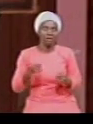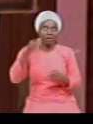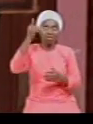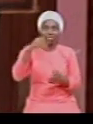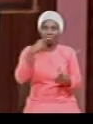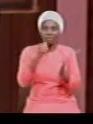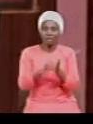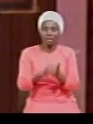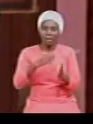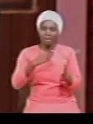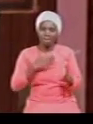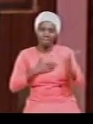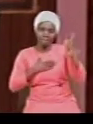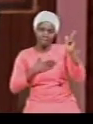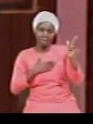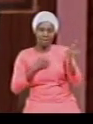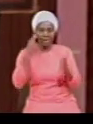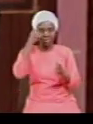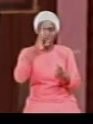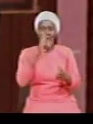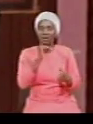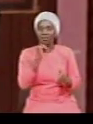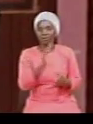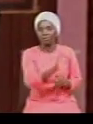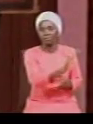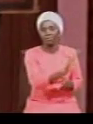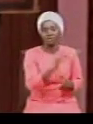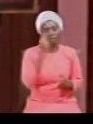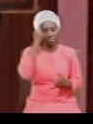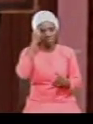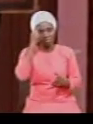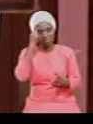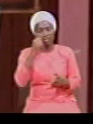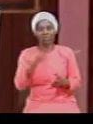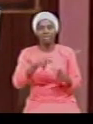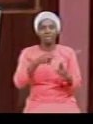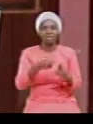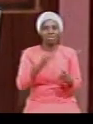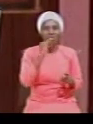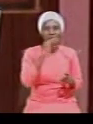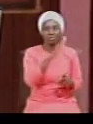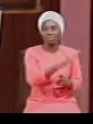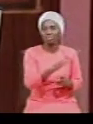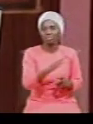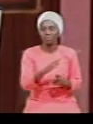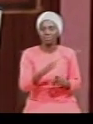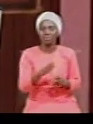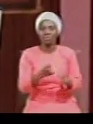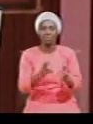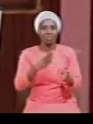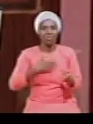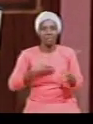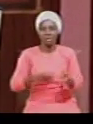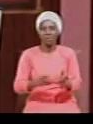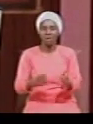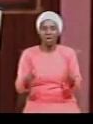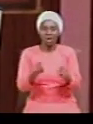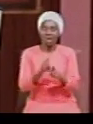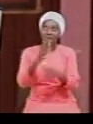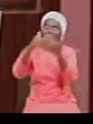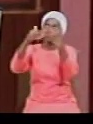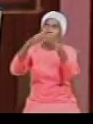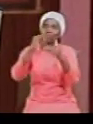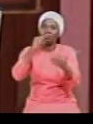the Lord. For as the heavens are higher than the earth, so are my